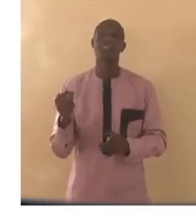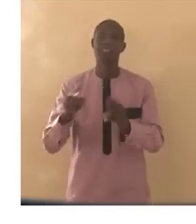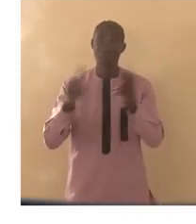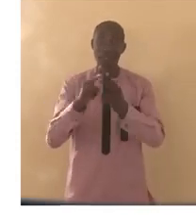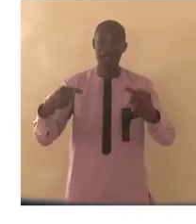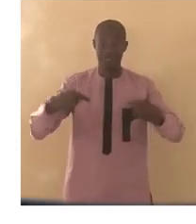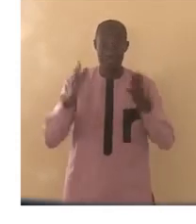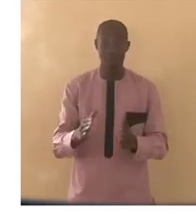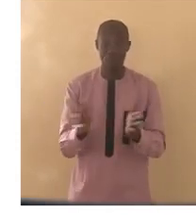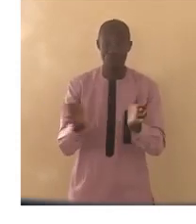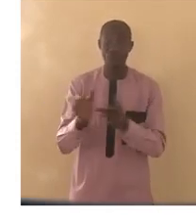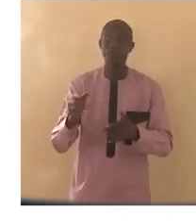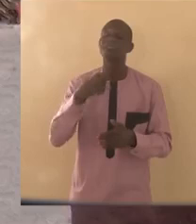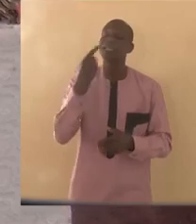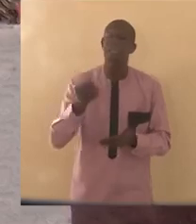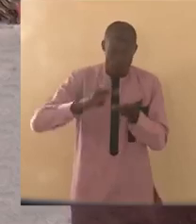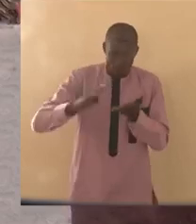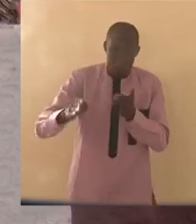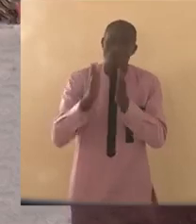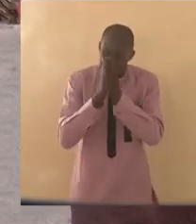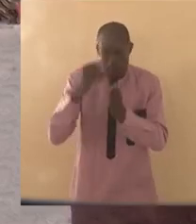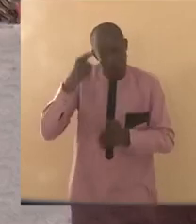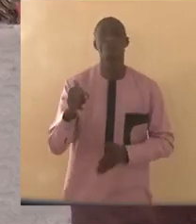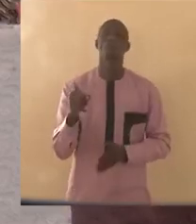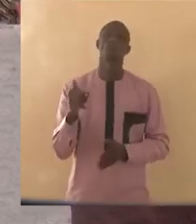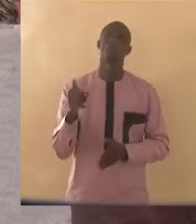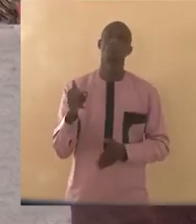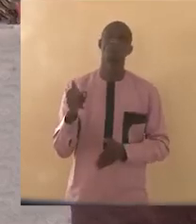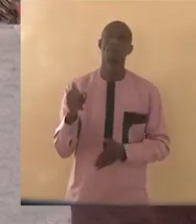very enemies that Jesus Christ says, forgive and pray for,